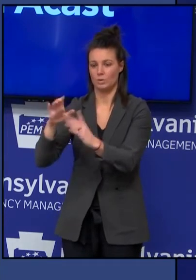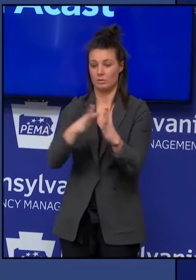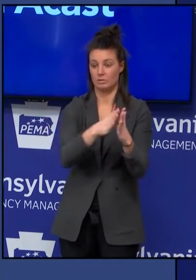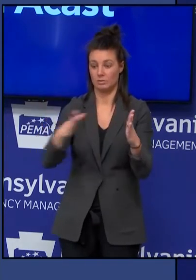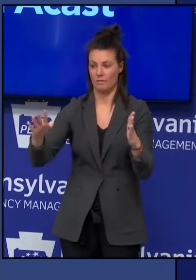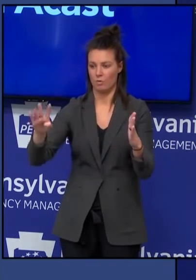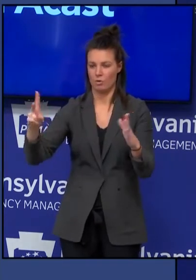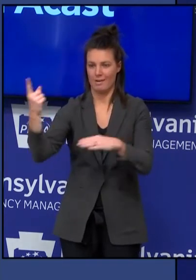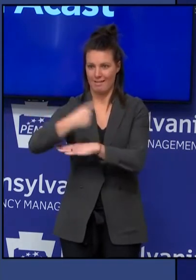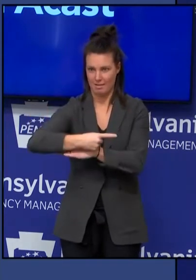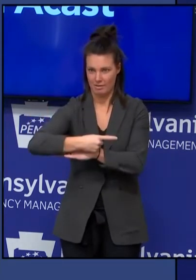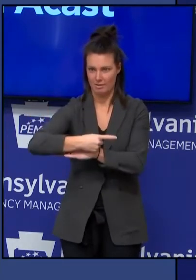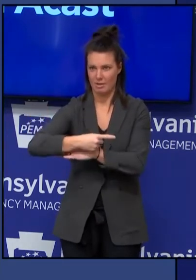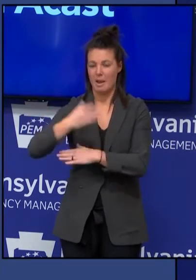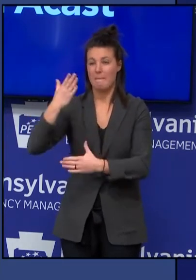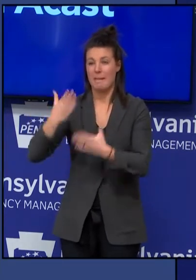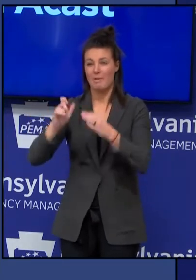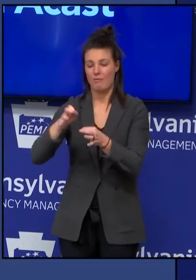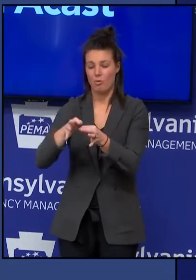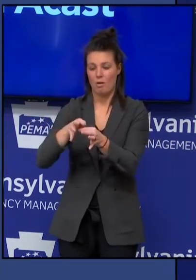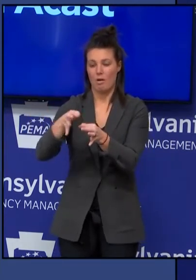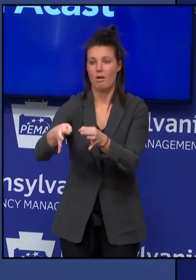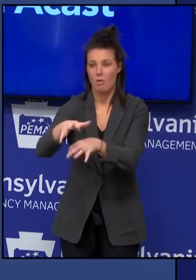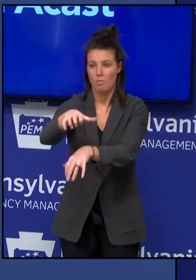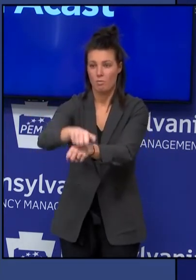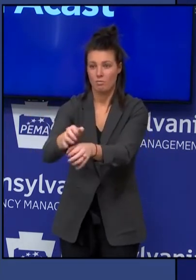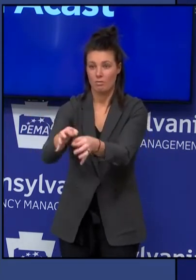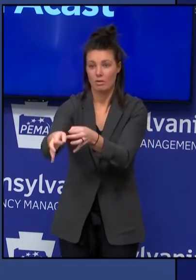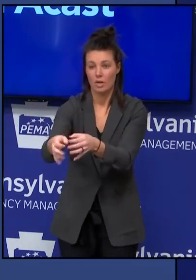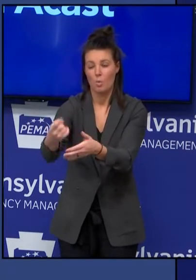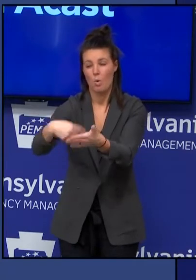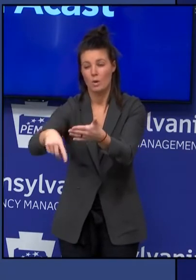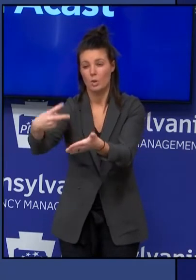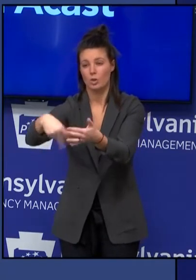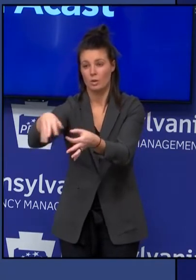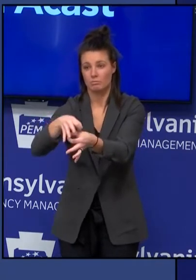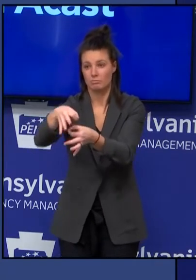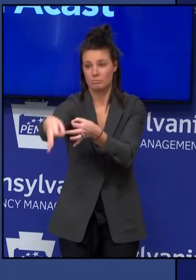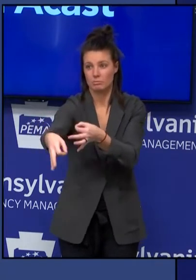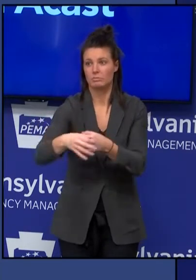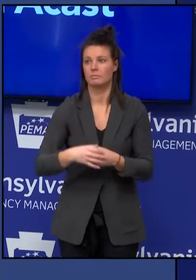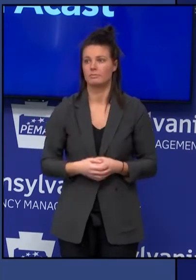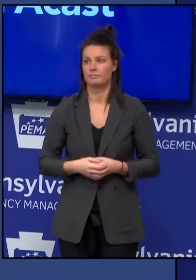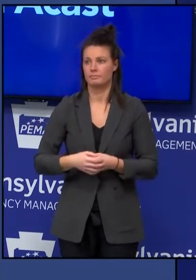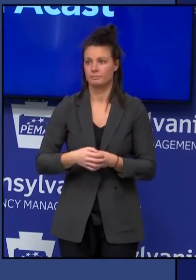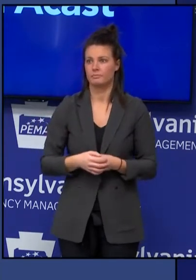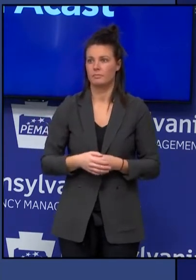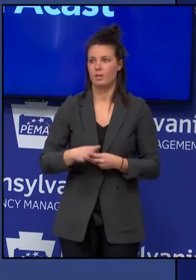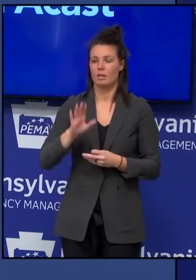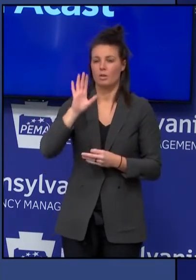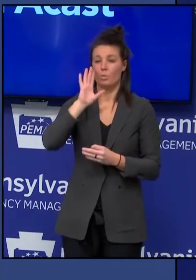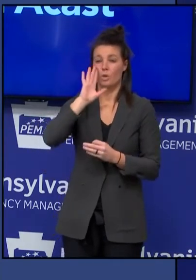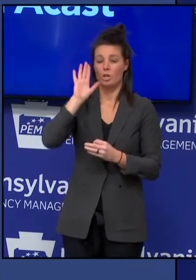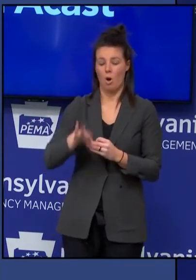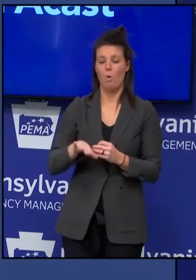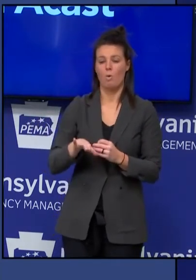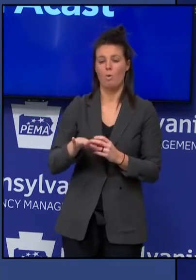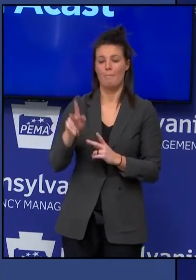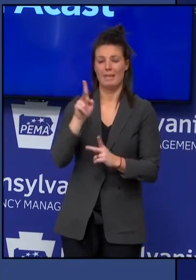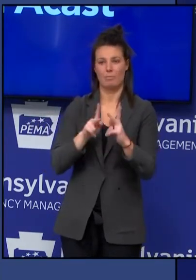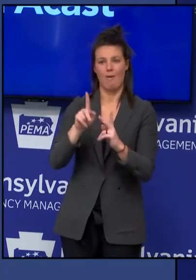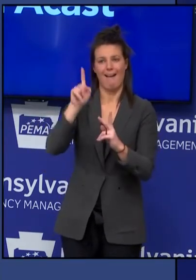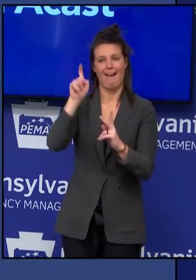a rescheduling a week or at most 2 weeks out from the current. We know people need